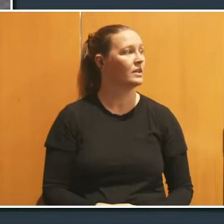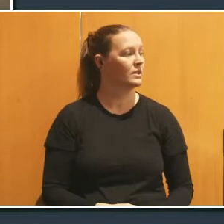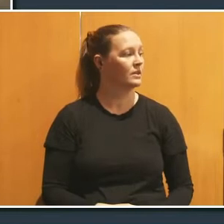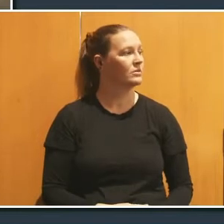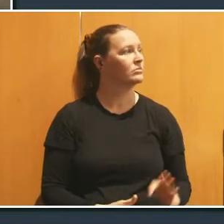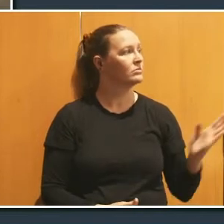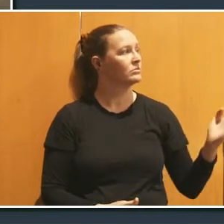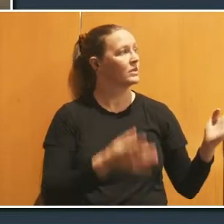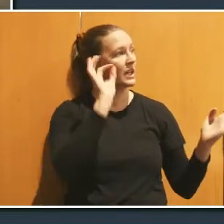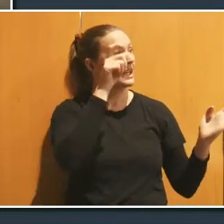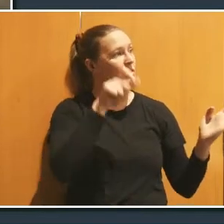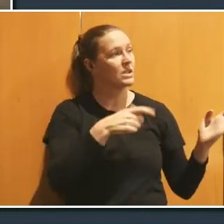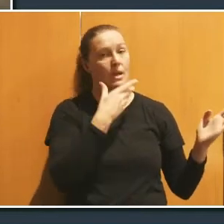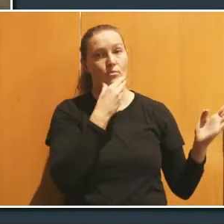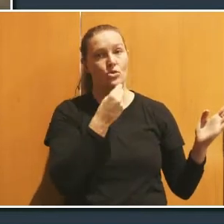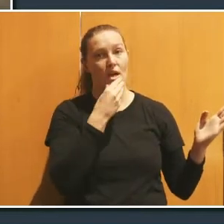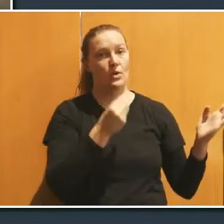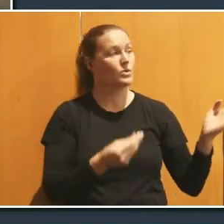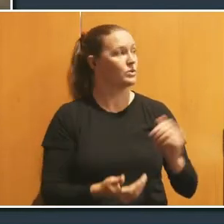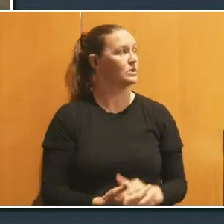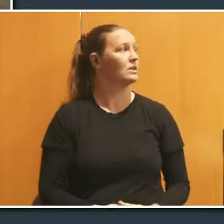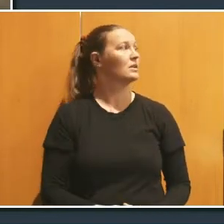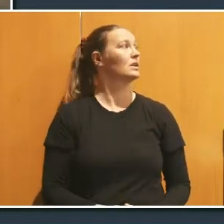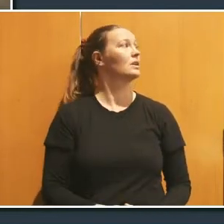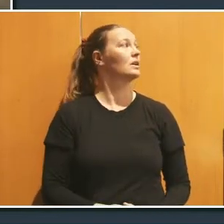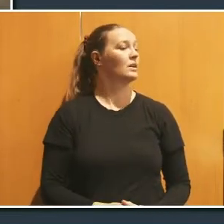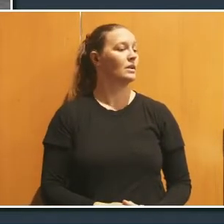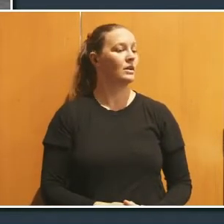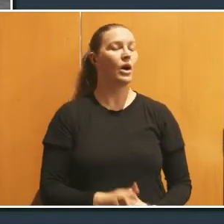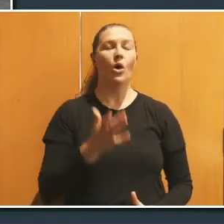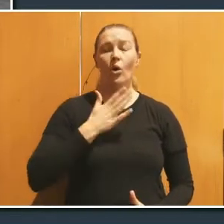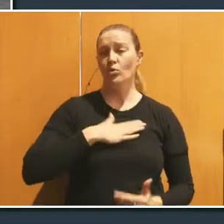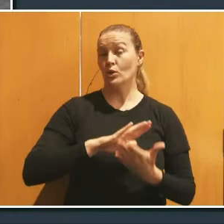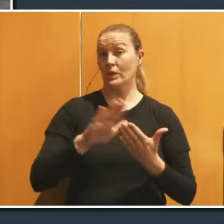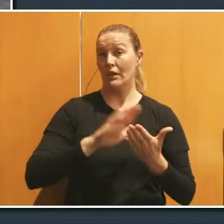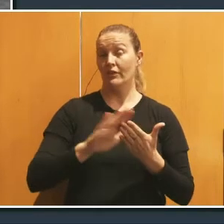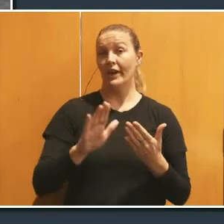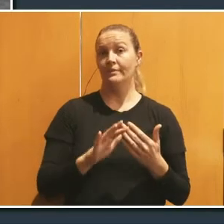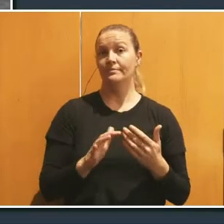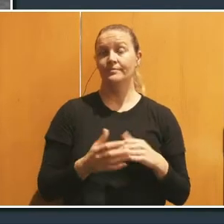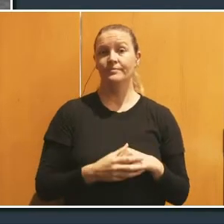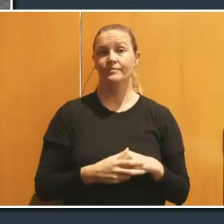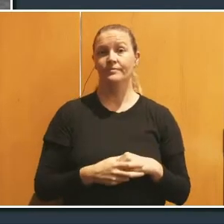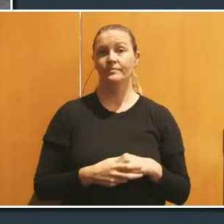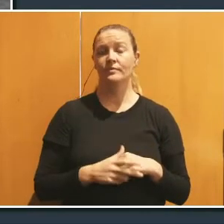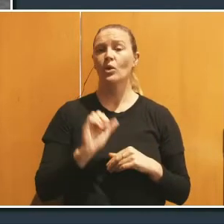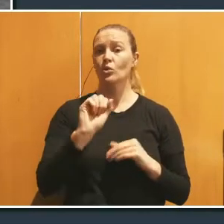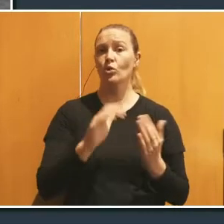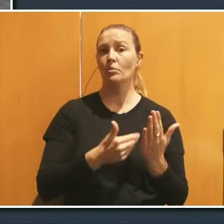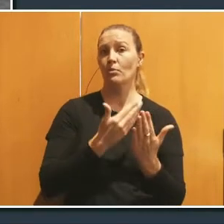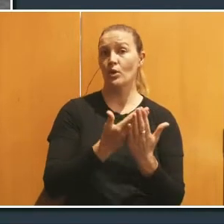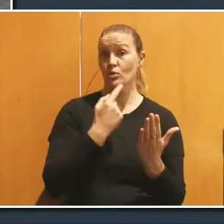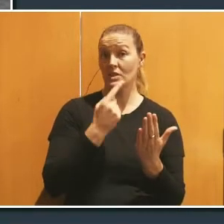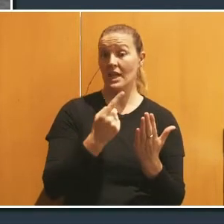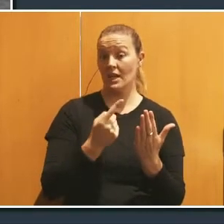Councillor Brown. Thank you. So just a point of clarification, in your proposal you're saying pay